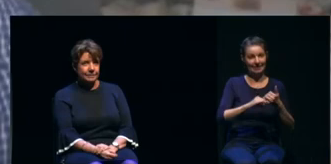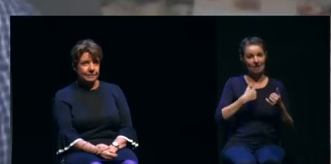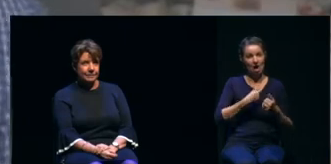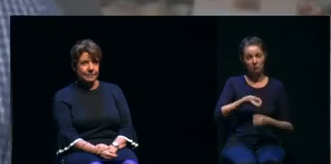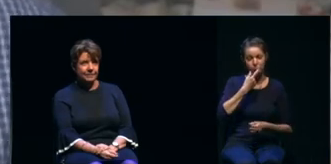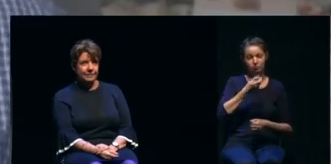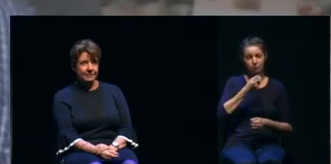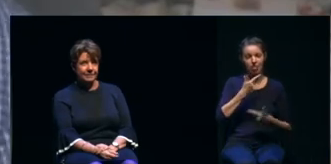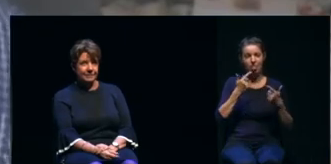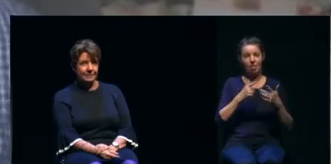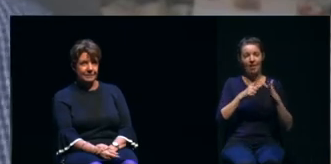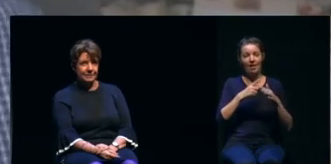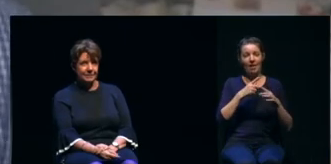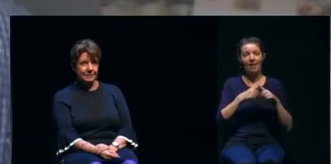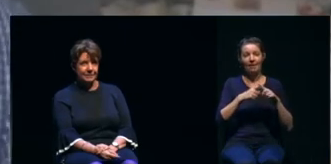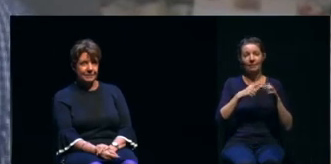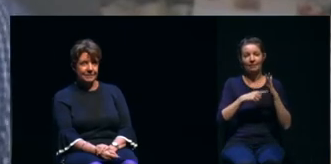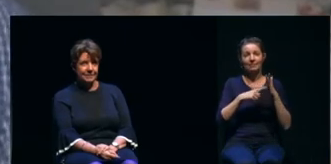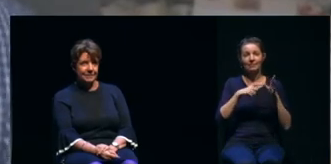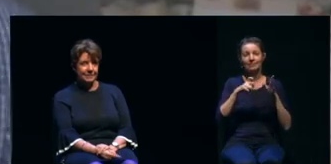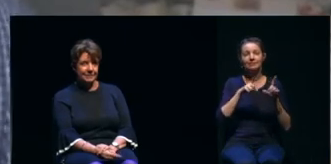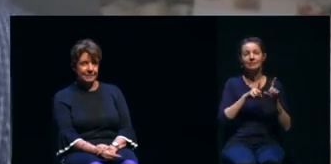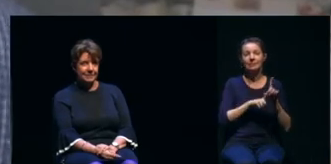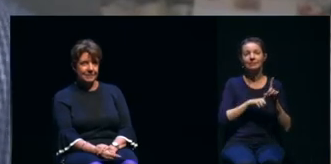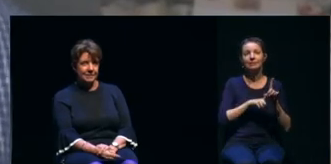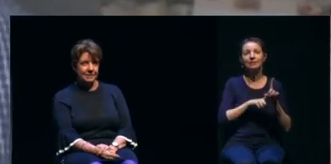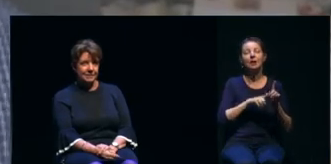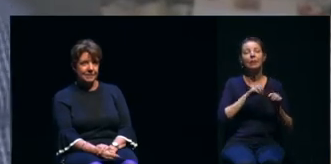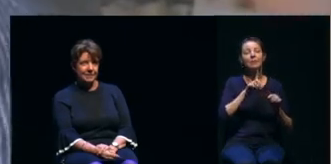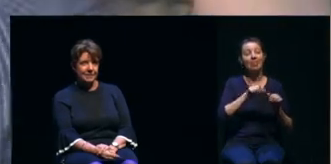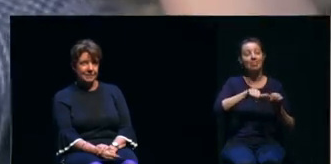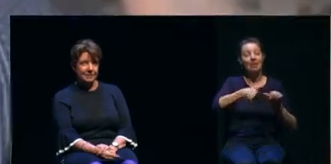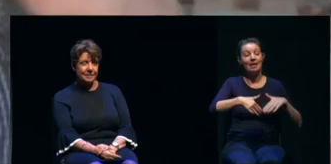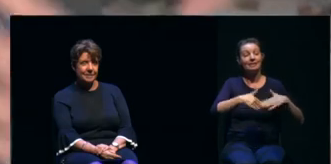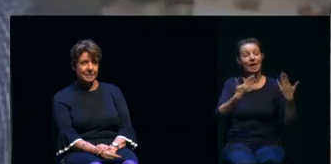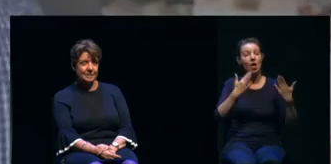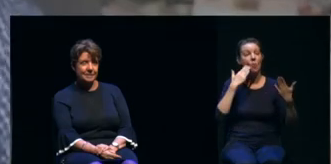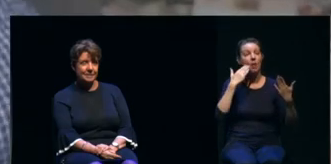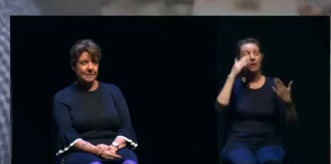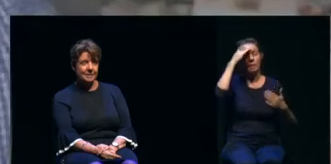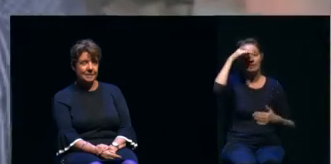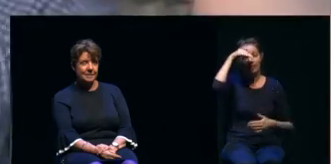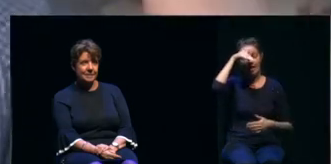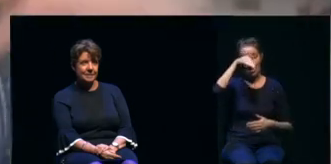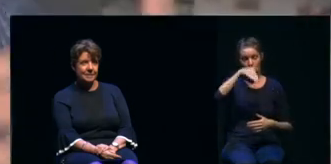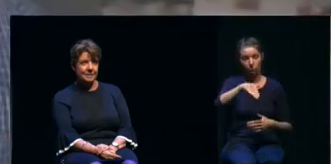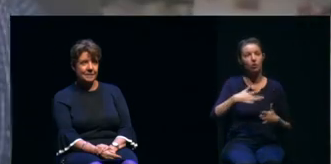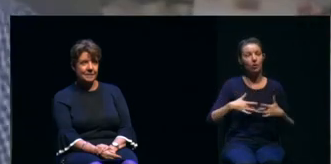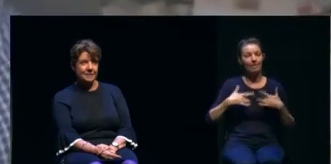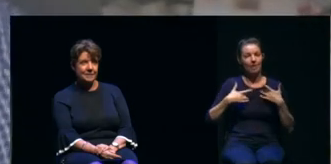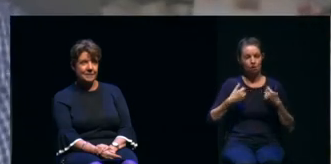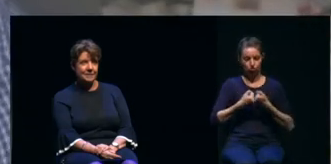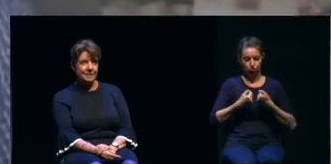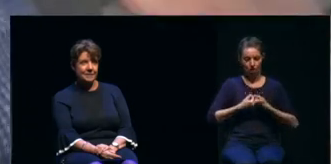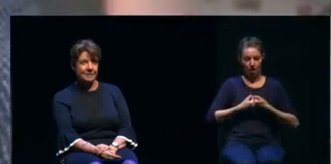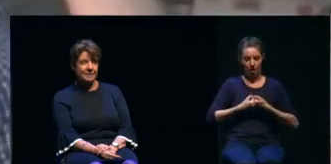ecstasy, I noticed that when you, the next day, have a come down on ecstasy, you can kind of feel the drug leaving your body. You become kind